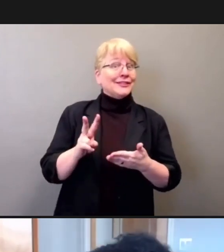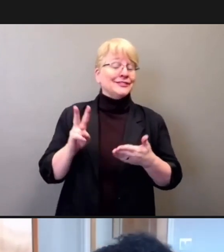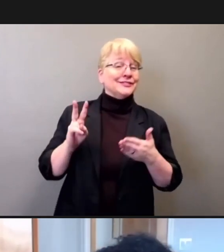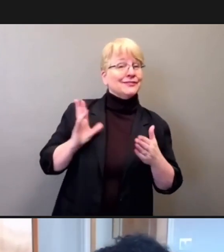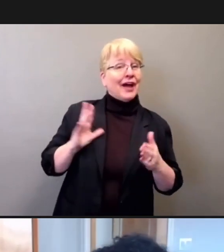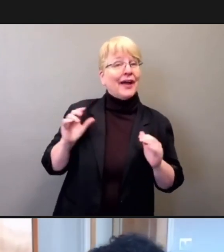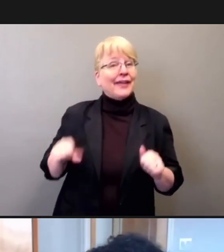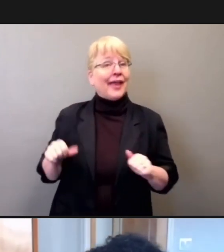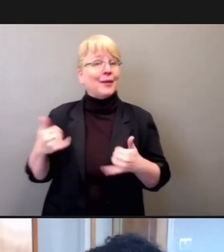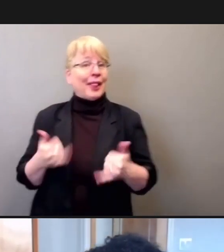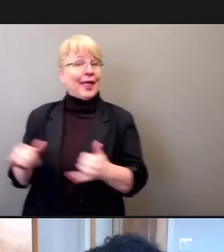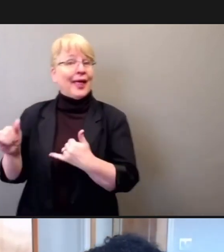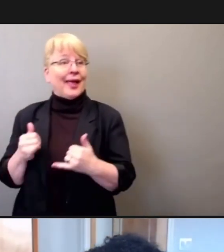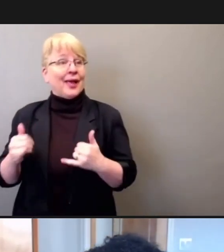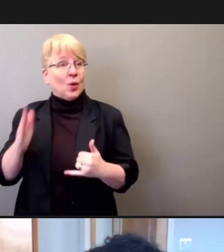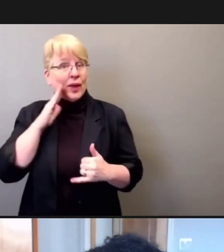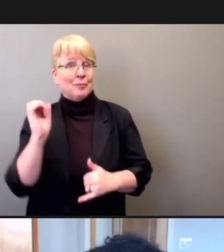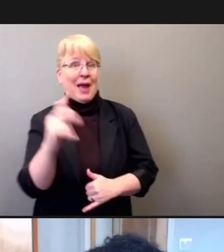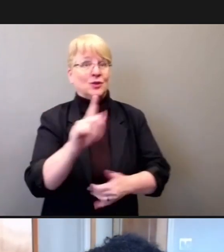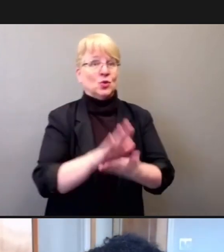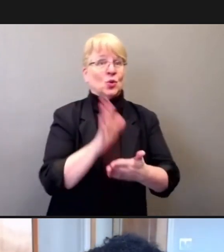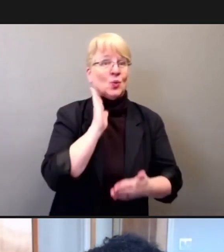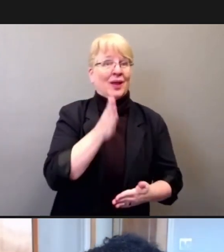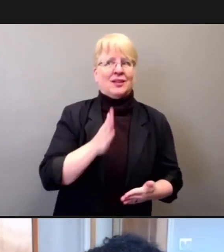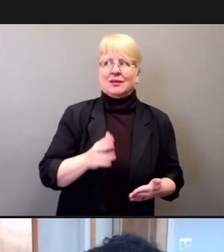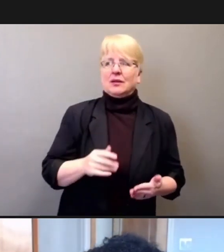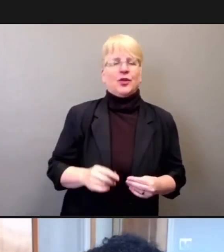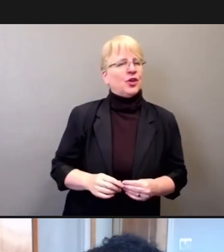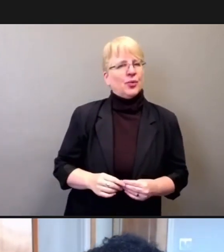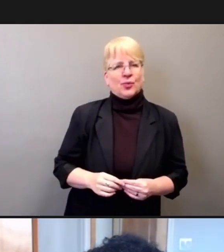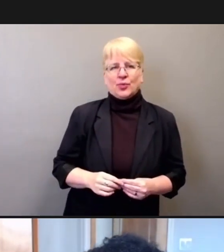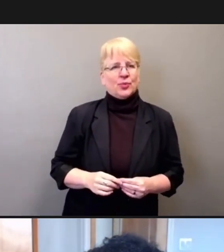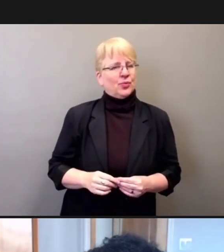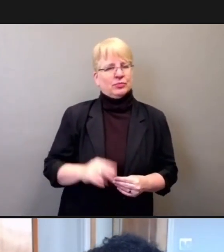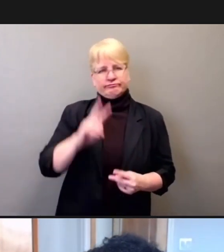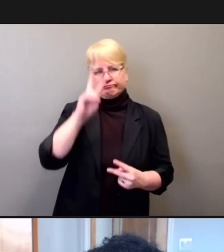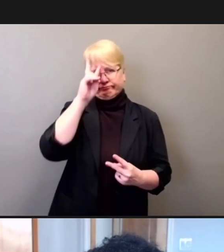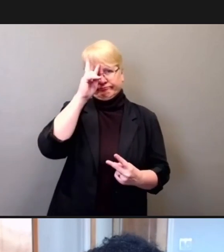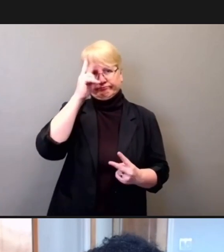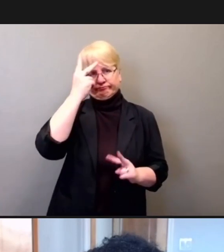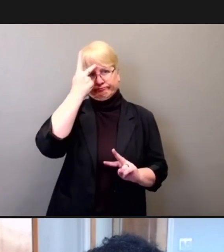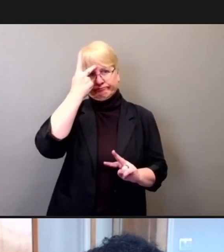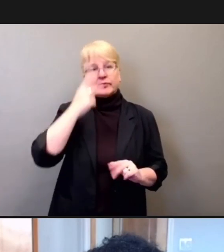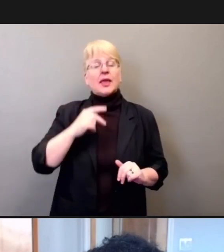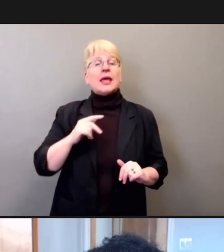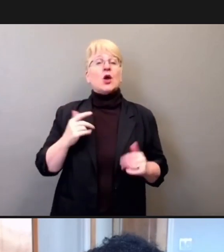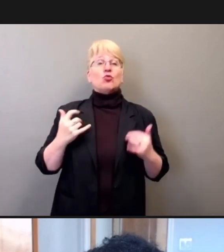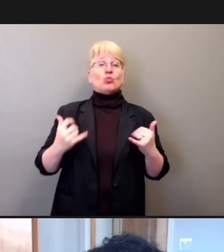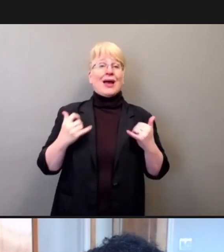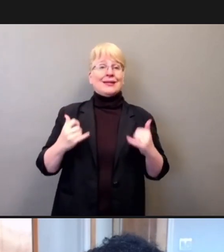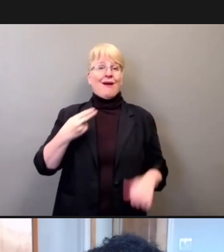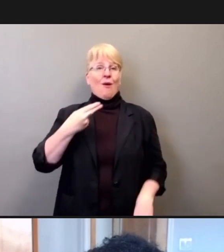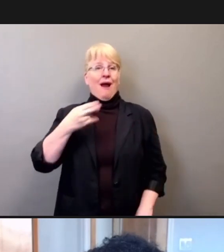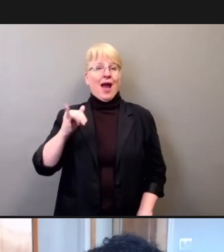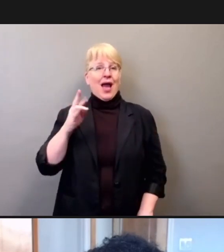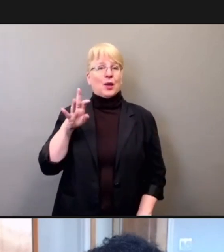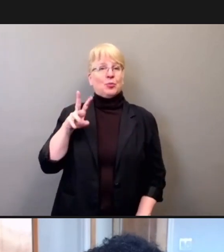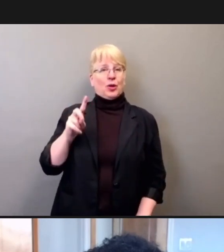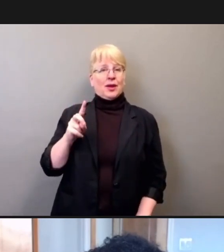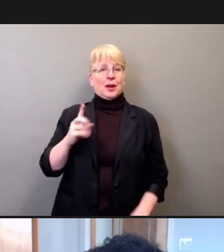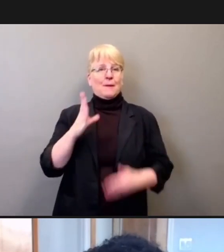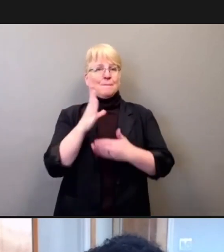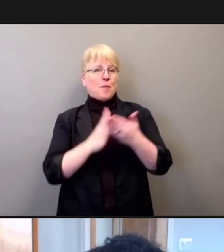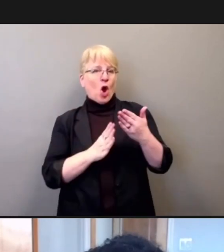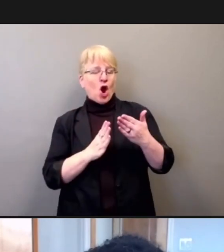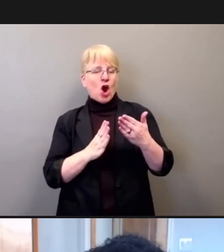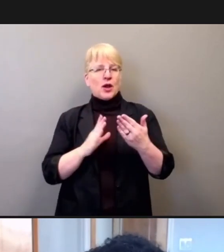issue. With schools back to school in a hybrid, we are doing the kind of surveillance and monitoring, right?